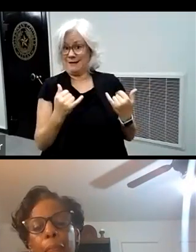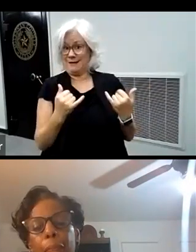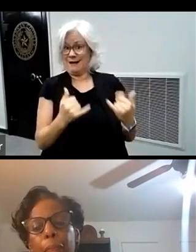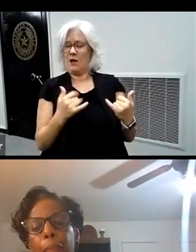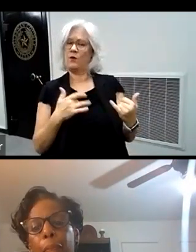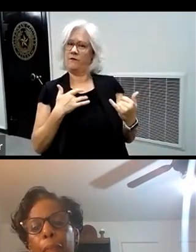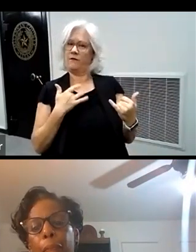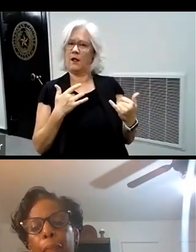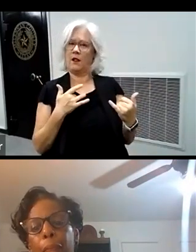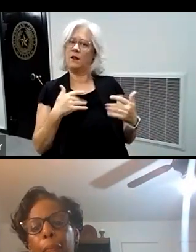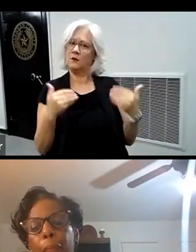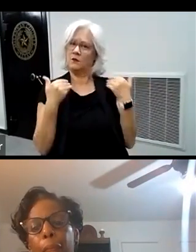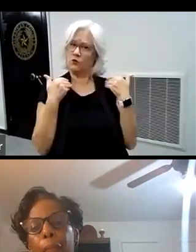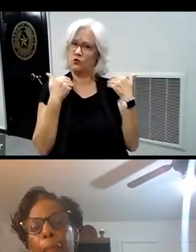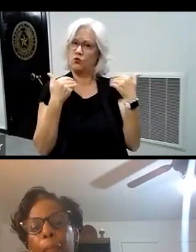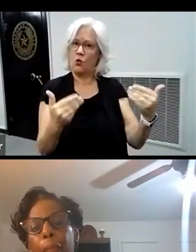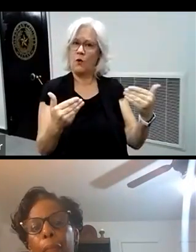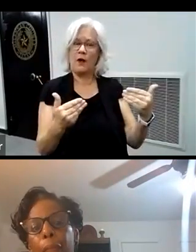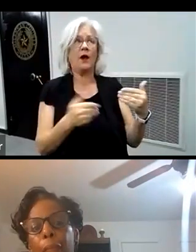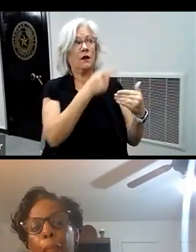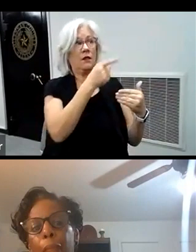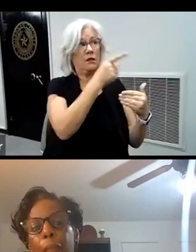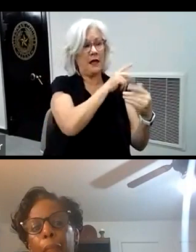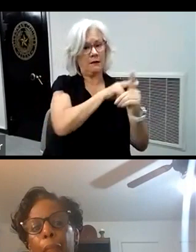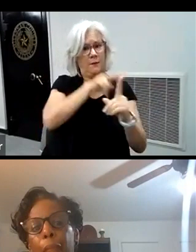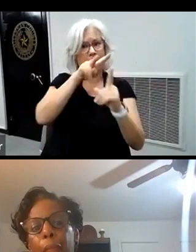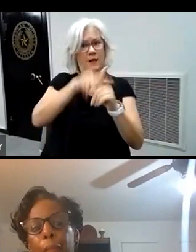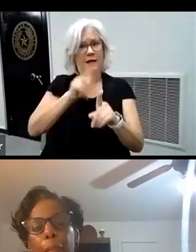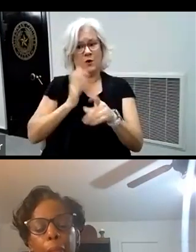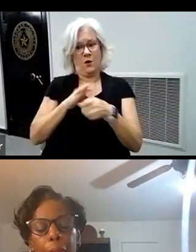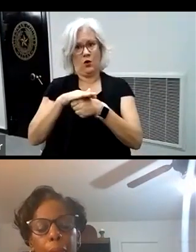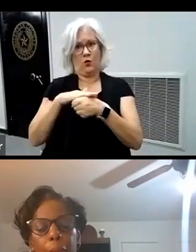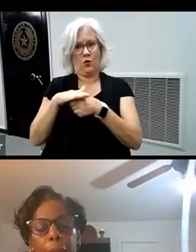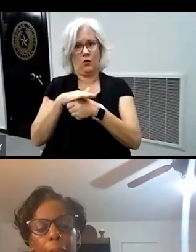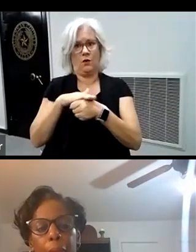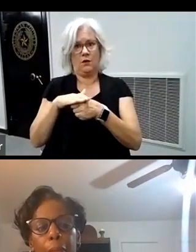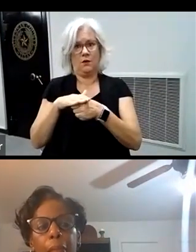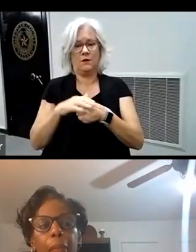there's still a need for a local ordinance or a local order.